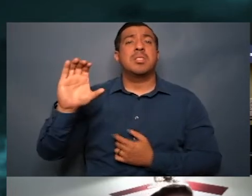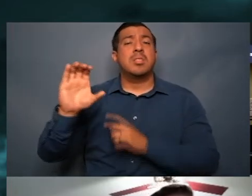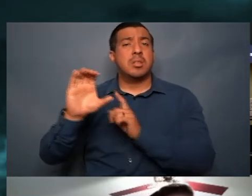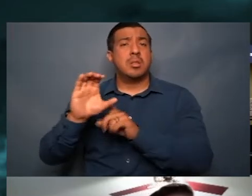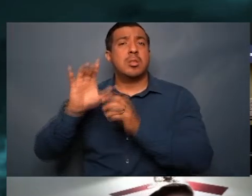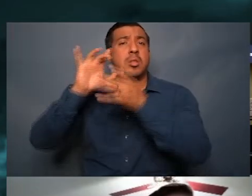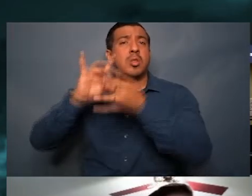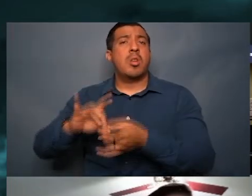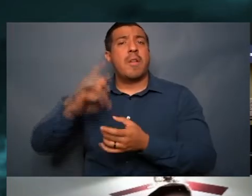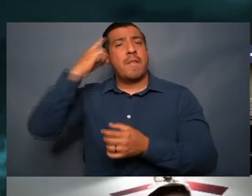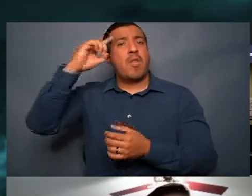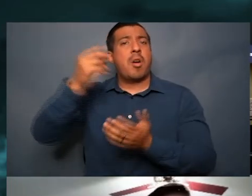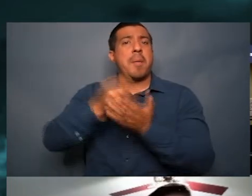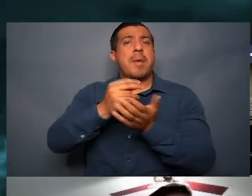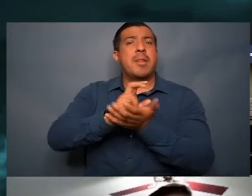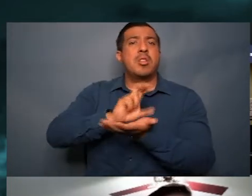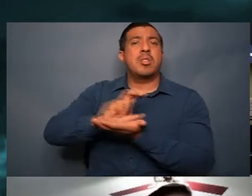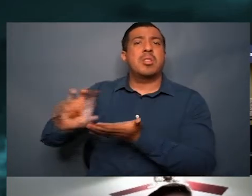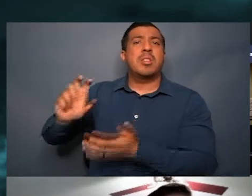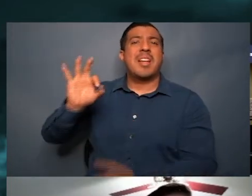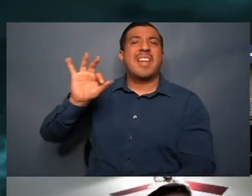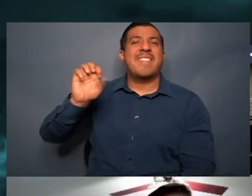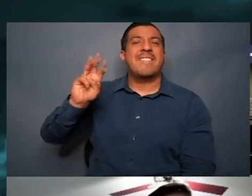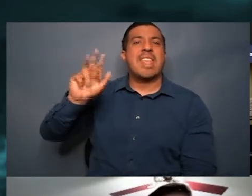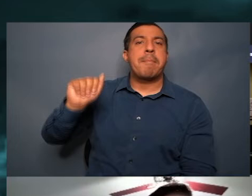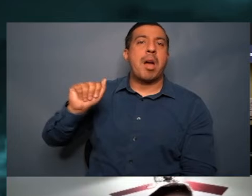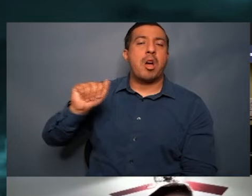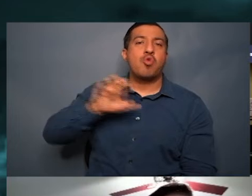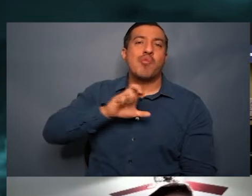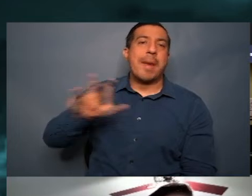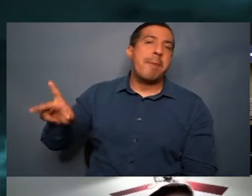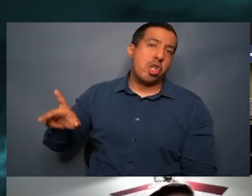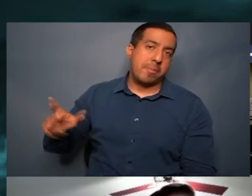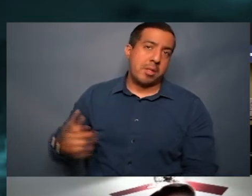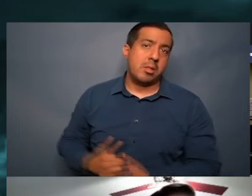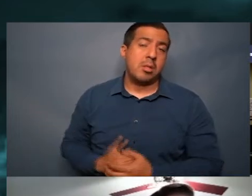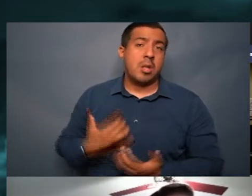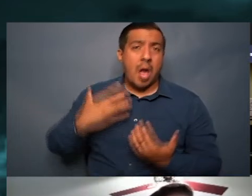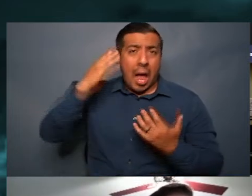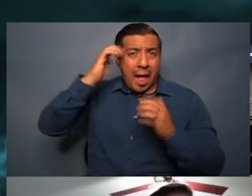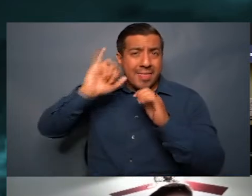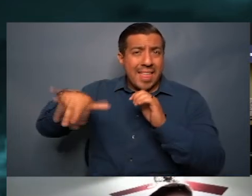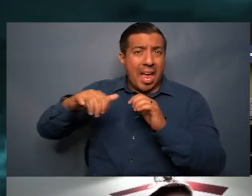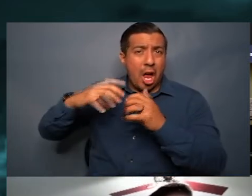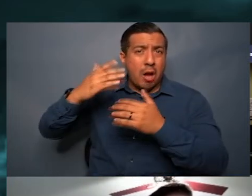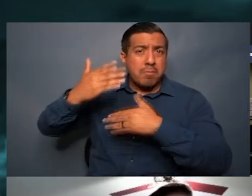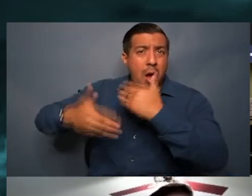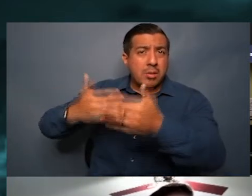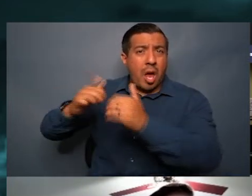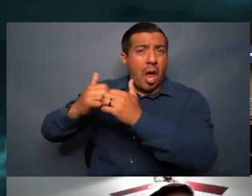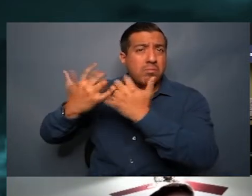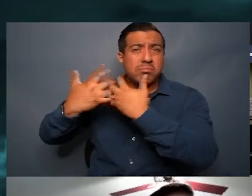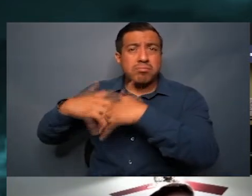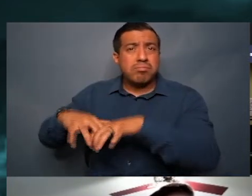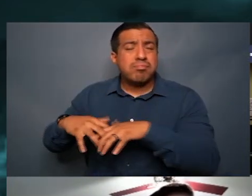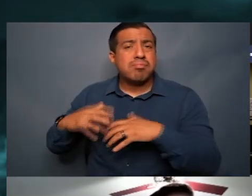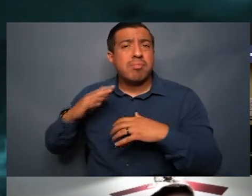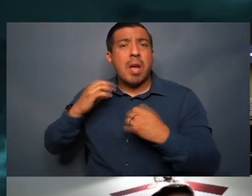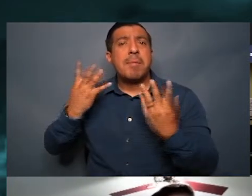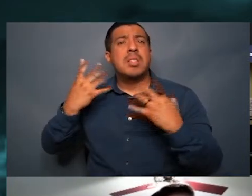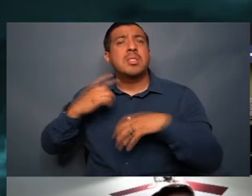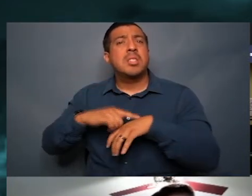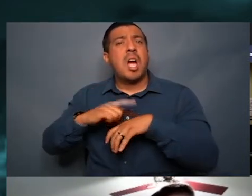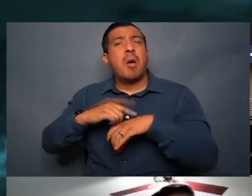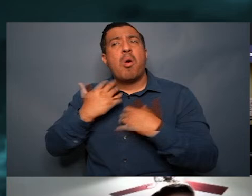to reimbursements from FEMA. Basically, how does that process work, and how much time does it take